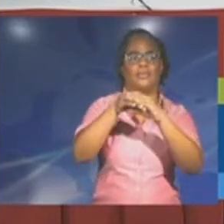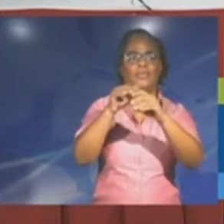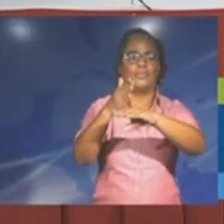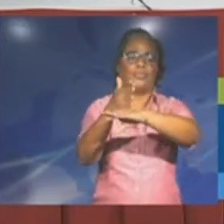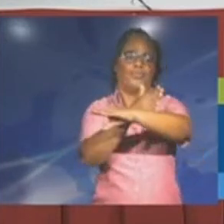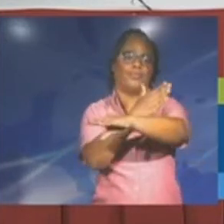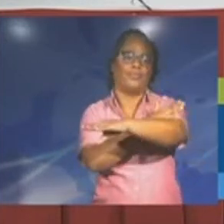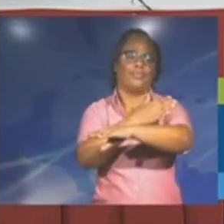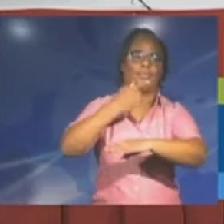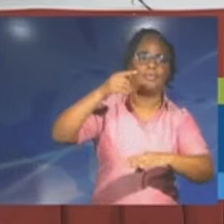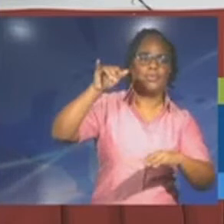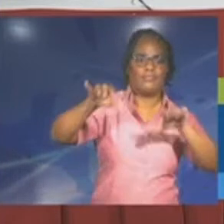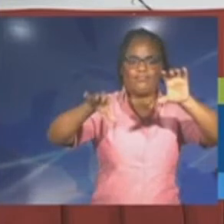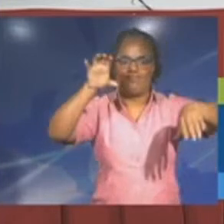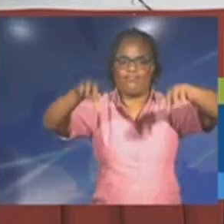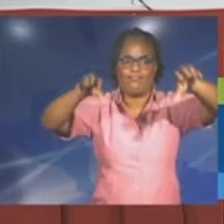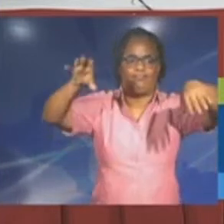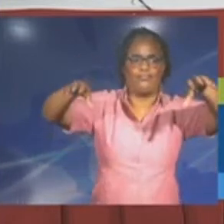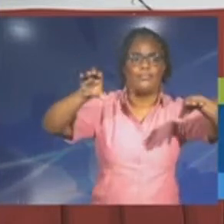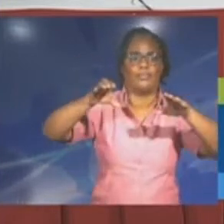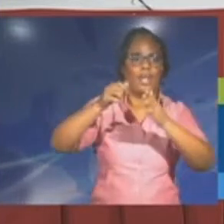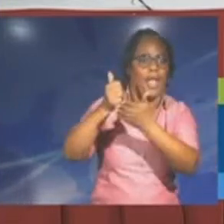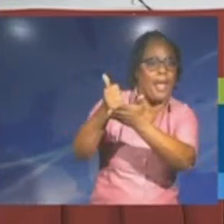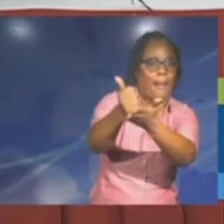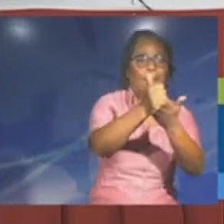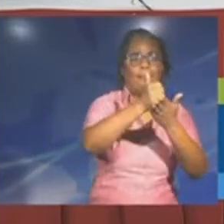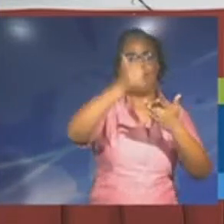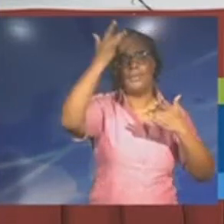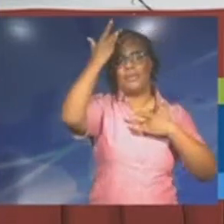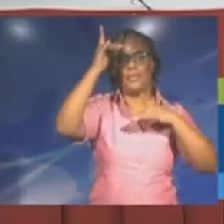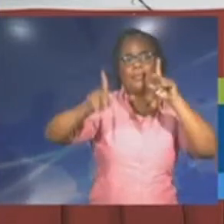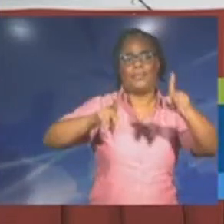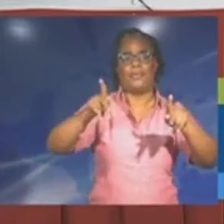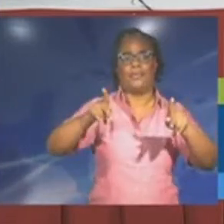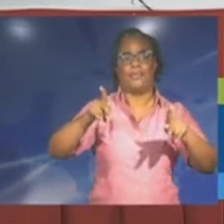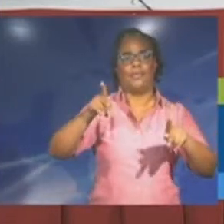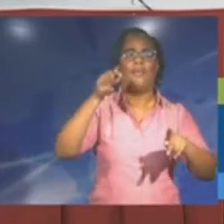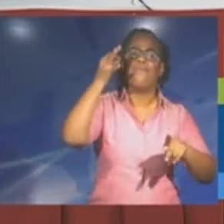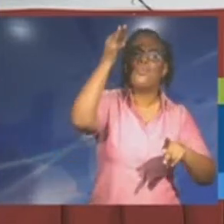can be looked at for the medium and long term? Thank you.